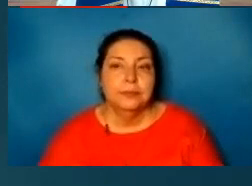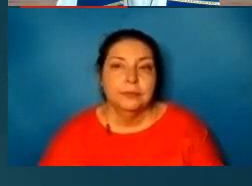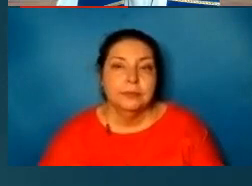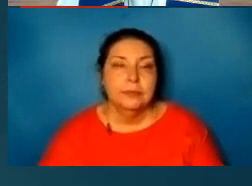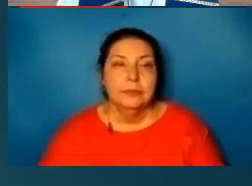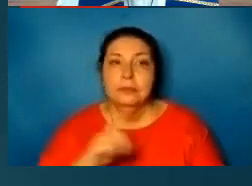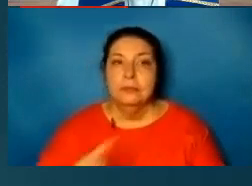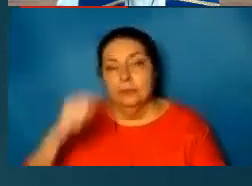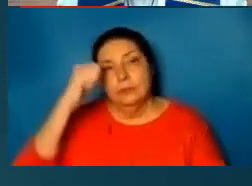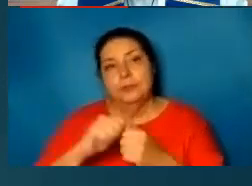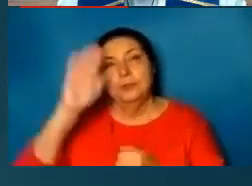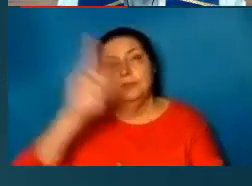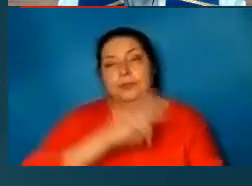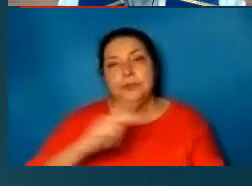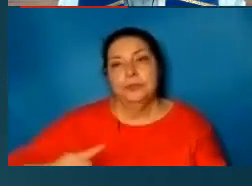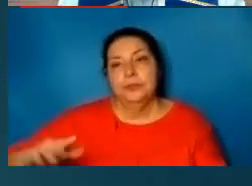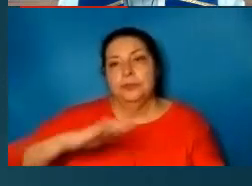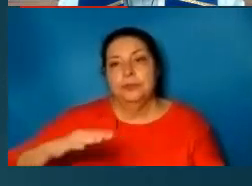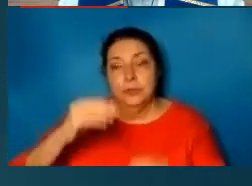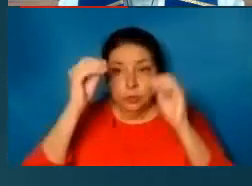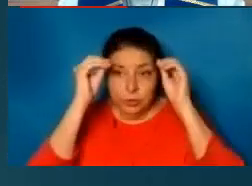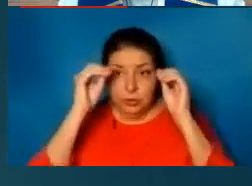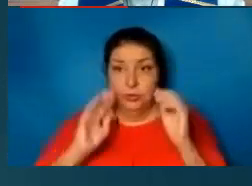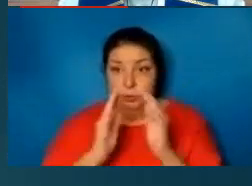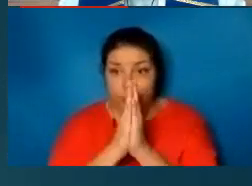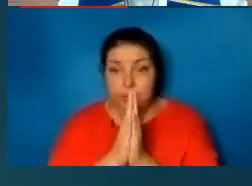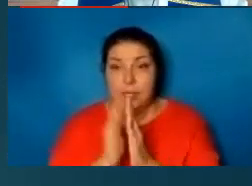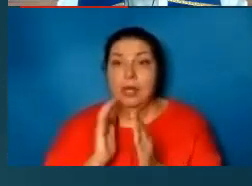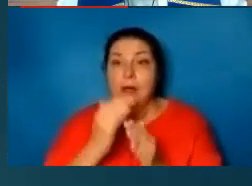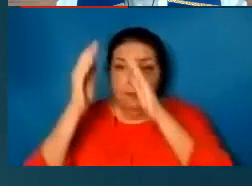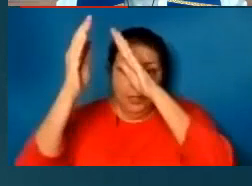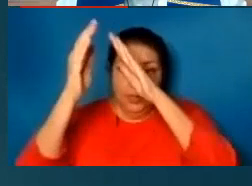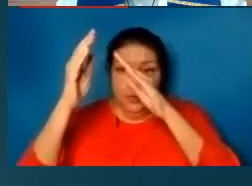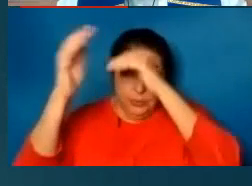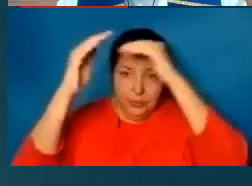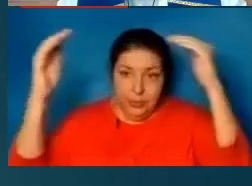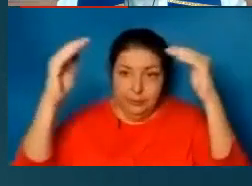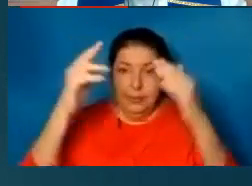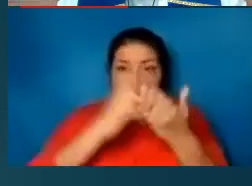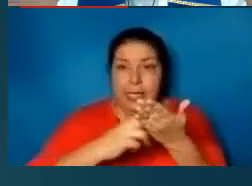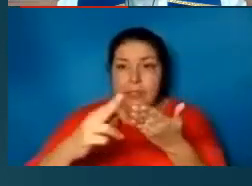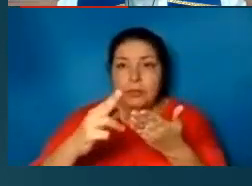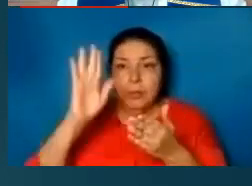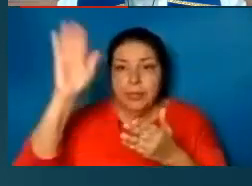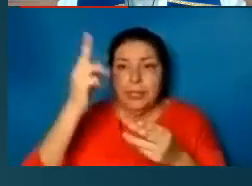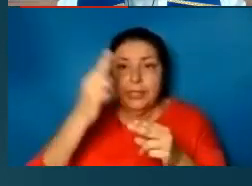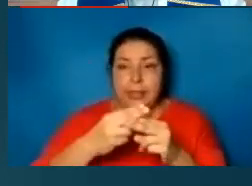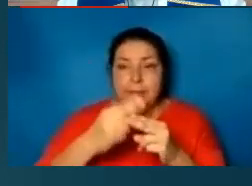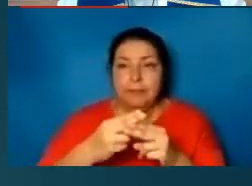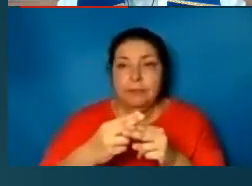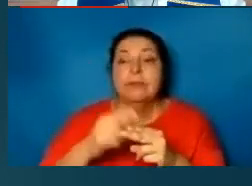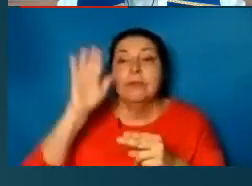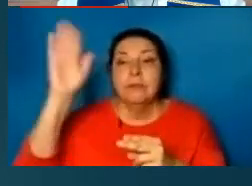Lord, remember us in your kingdom as you teach us to pray. Our Father, who art in heaven, hallowed be thy name.